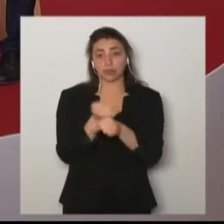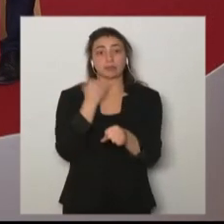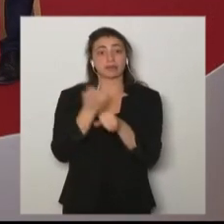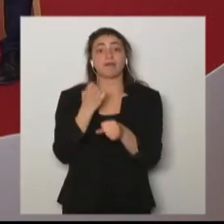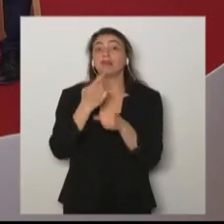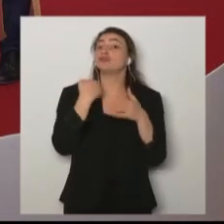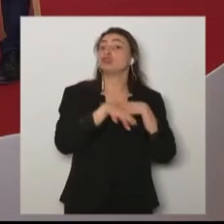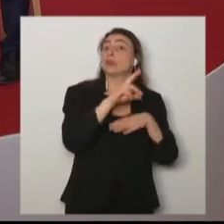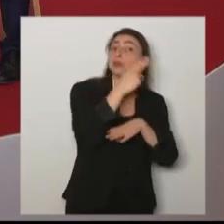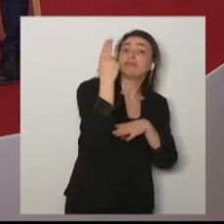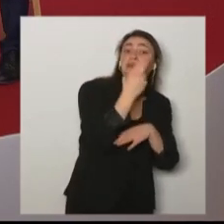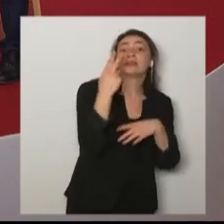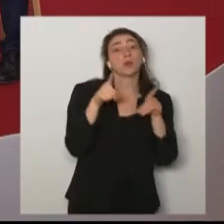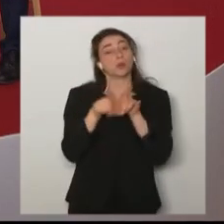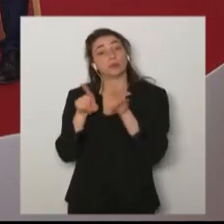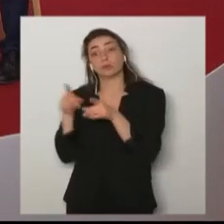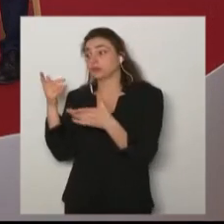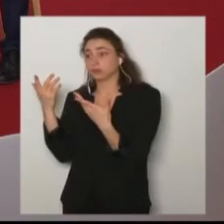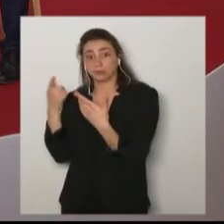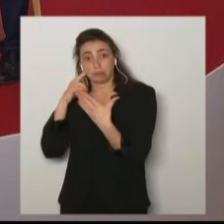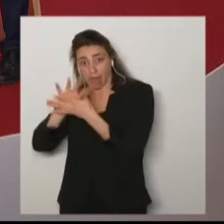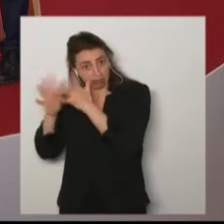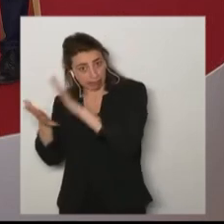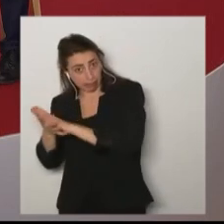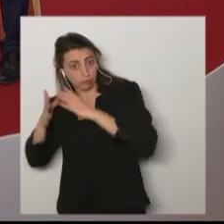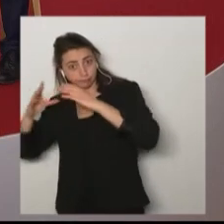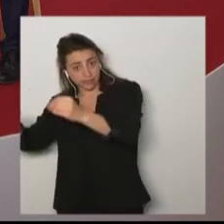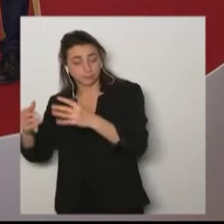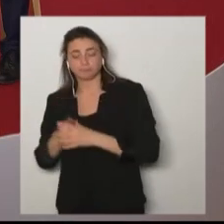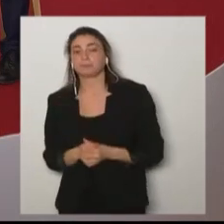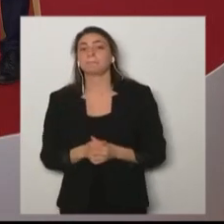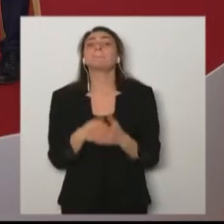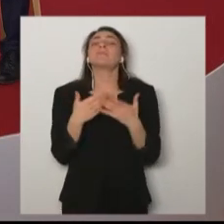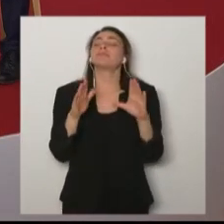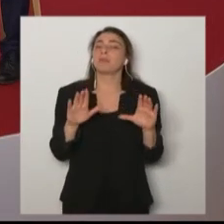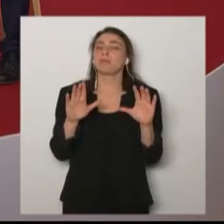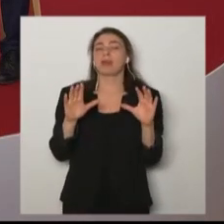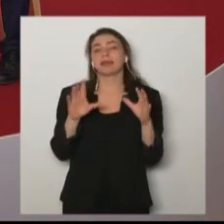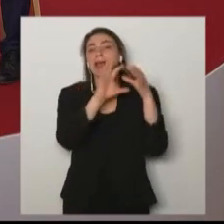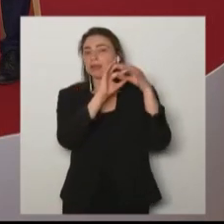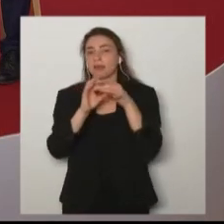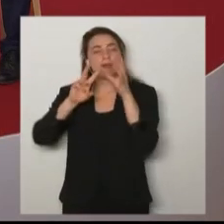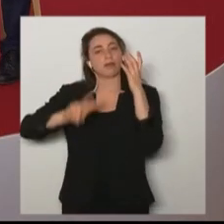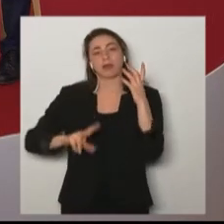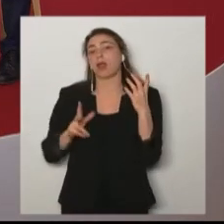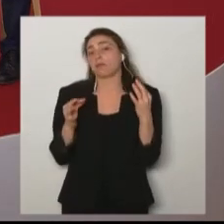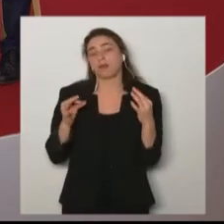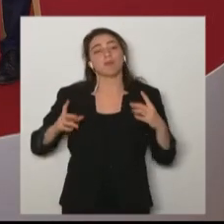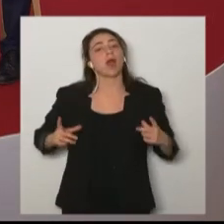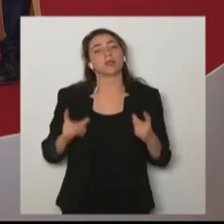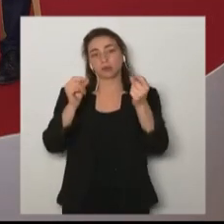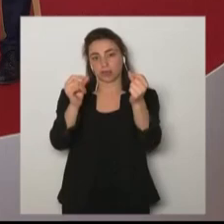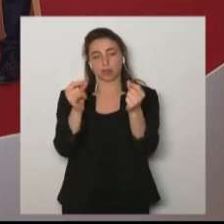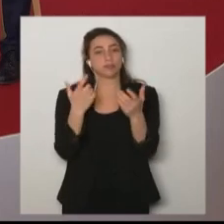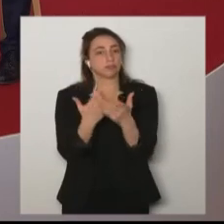But the link is very much to cancer here, and there are specific reasons for that. Due to